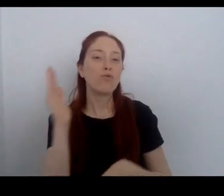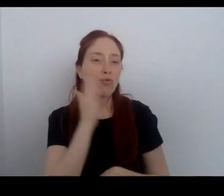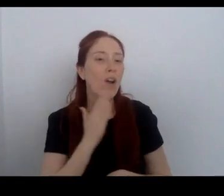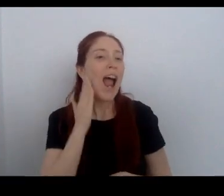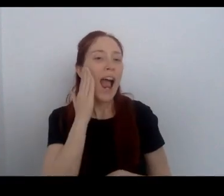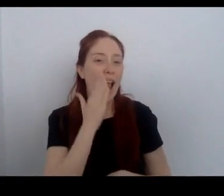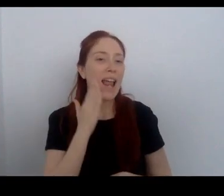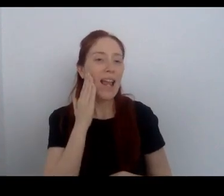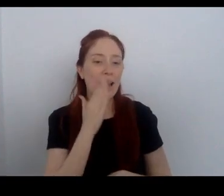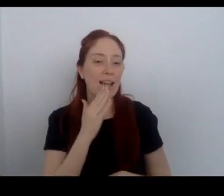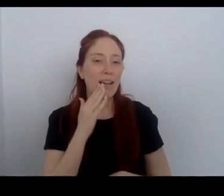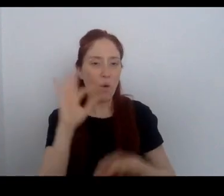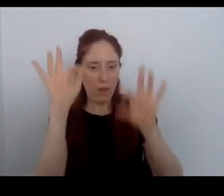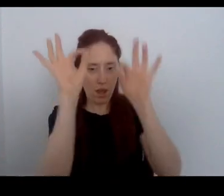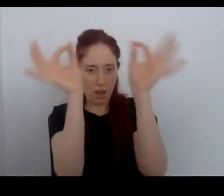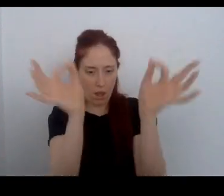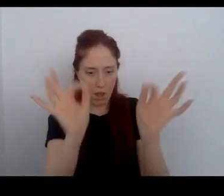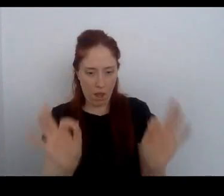yellow.